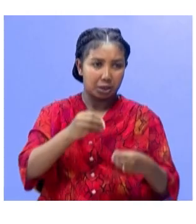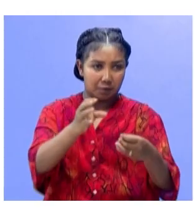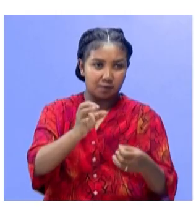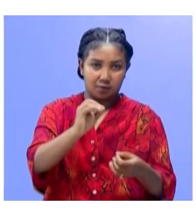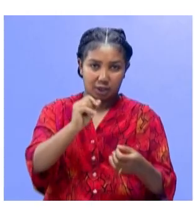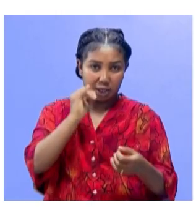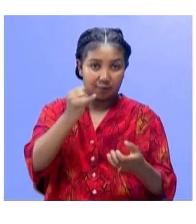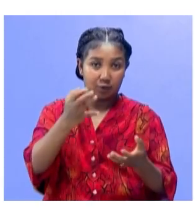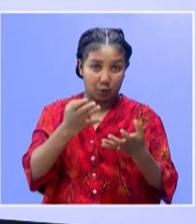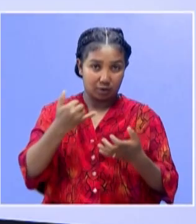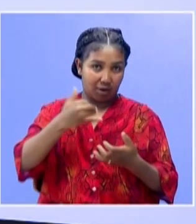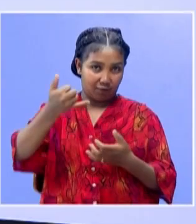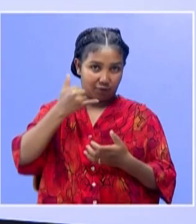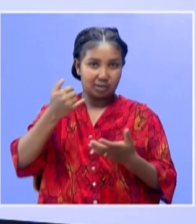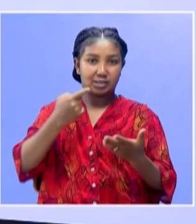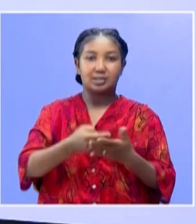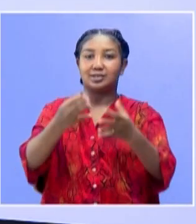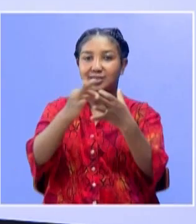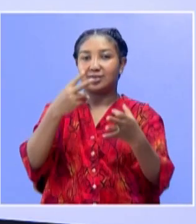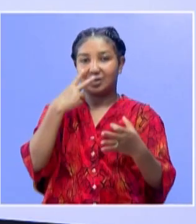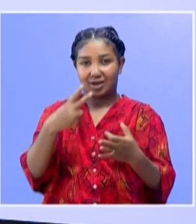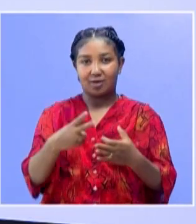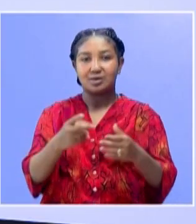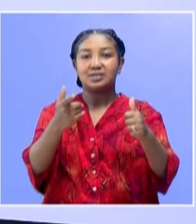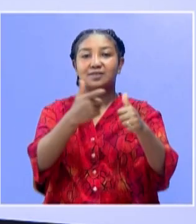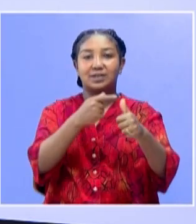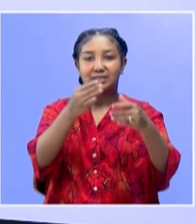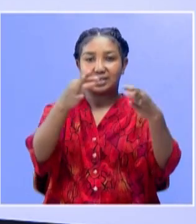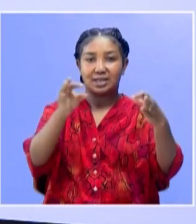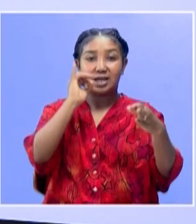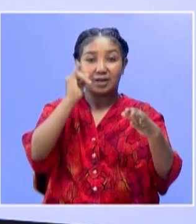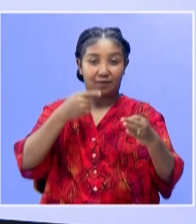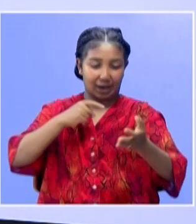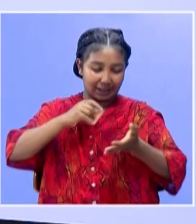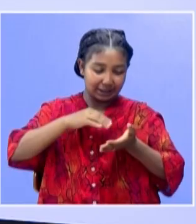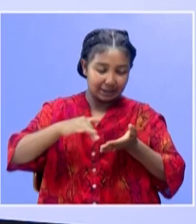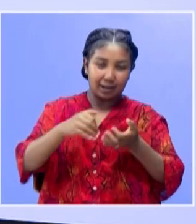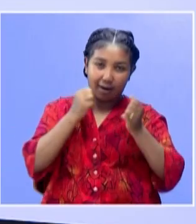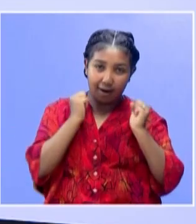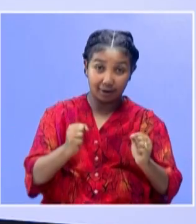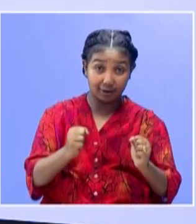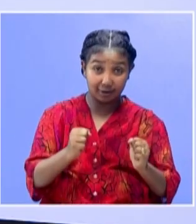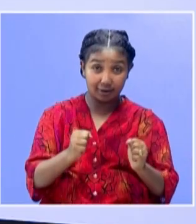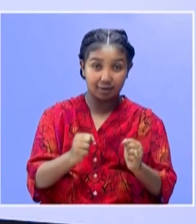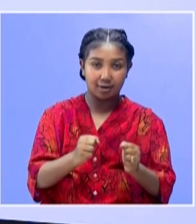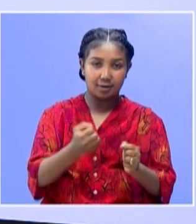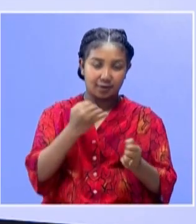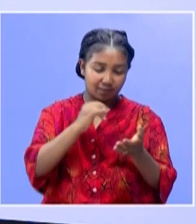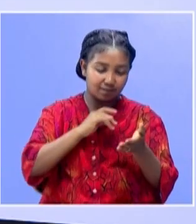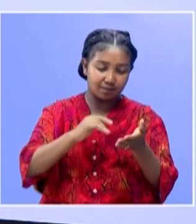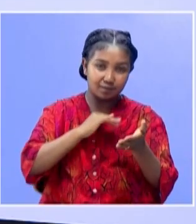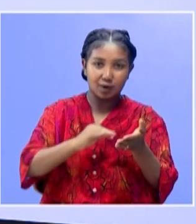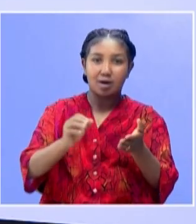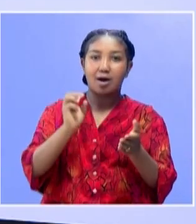All right, let us see these sentences now. The first one, if I study hard, all right, I